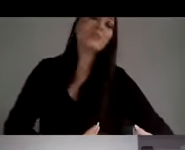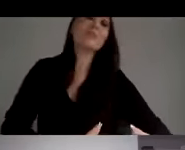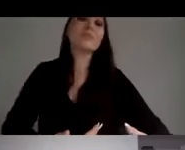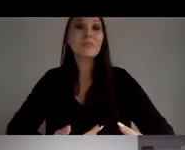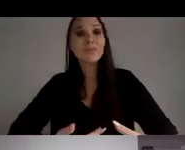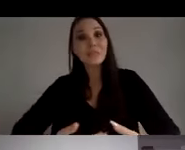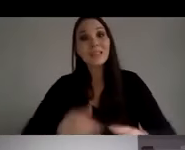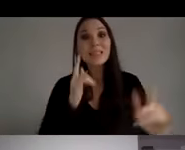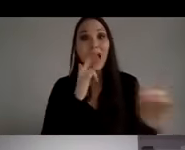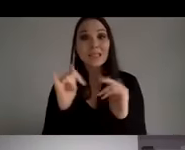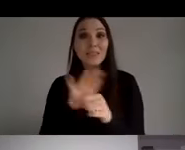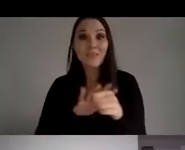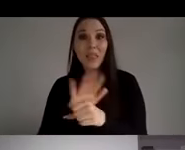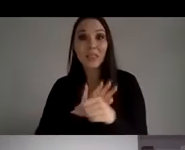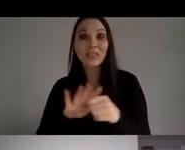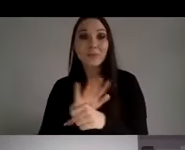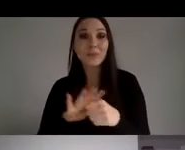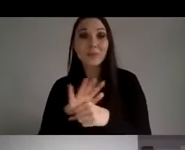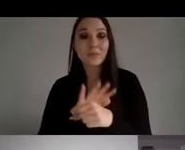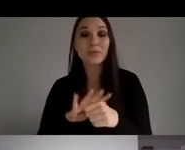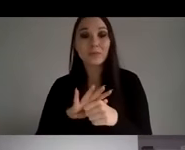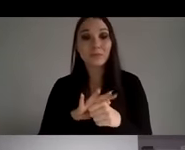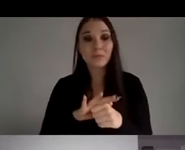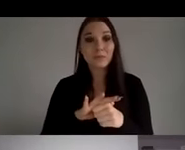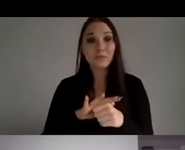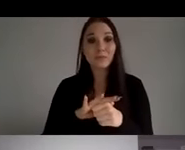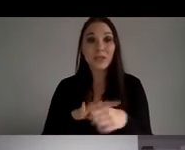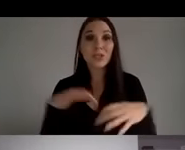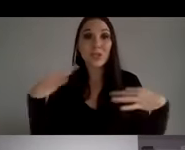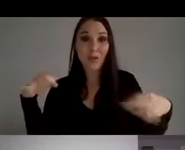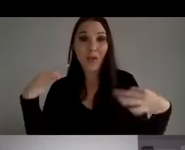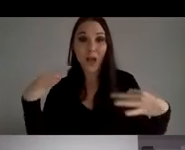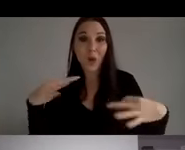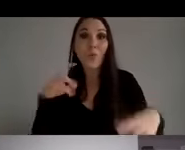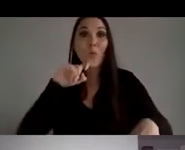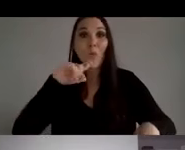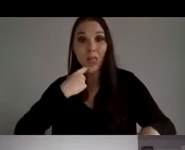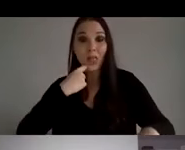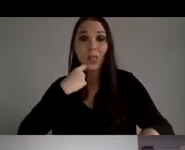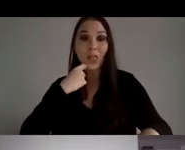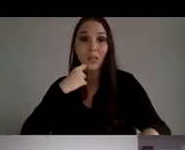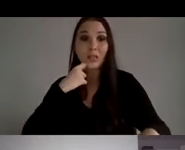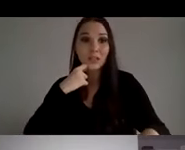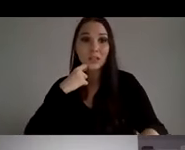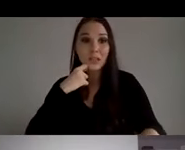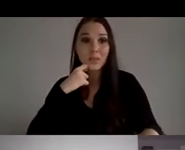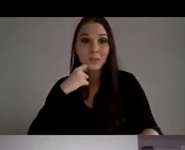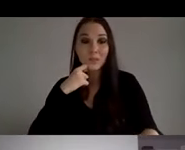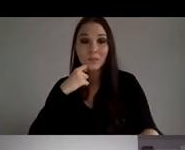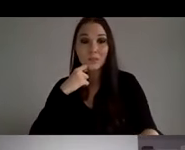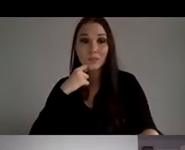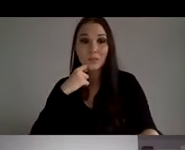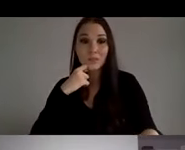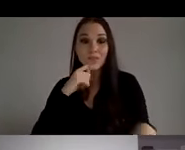like a test field, and the certifier will systematically basically just like break